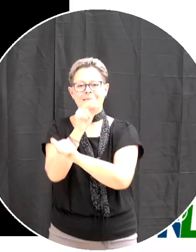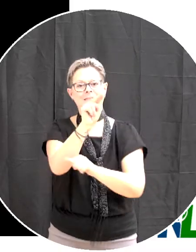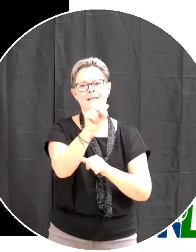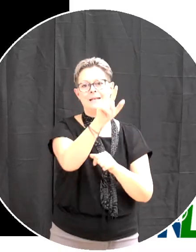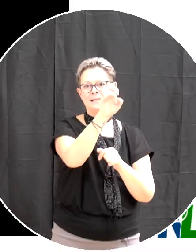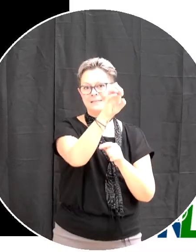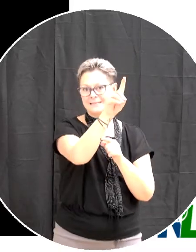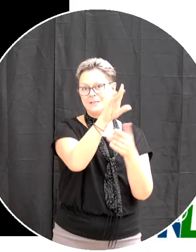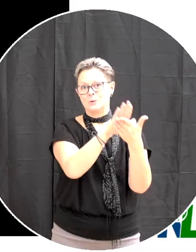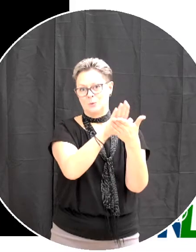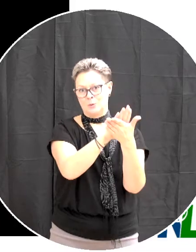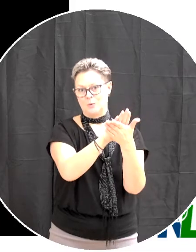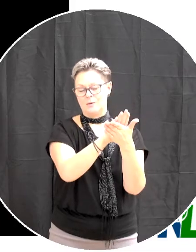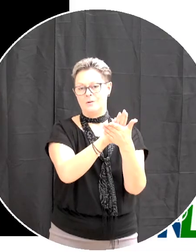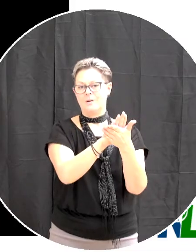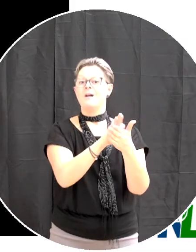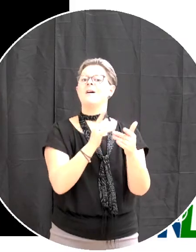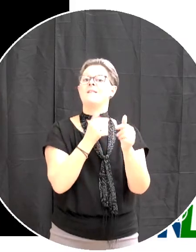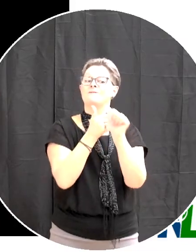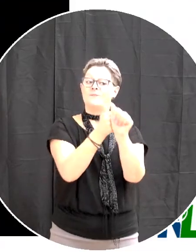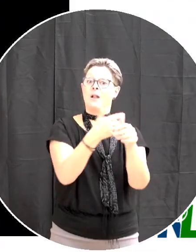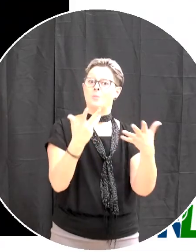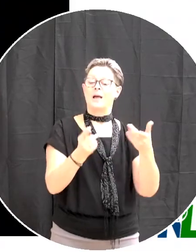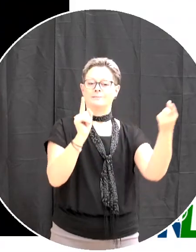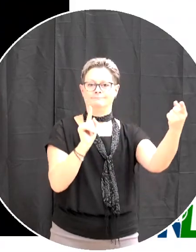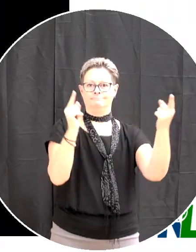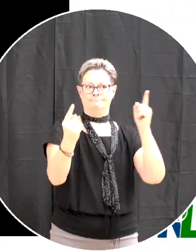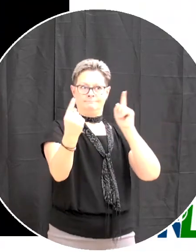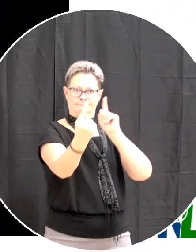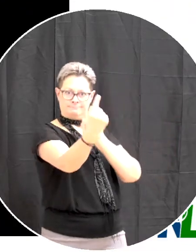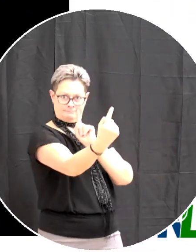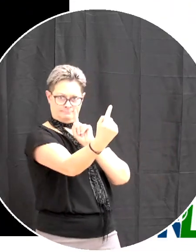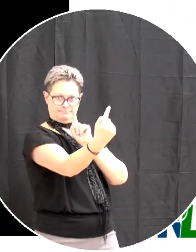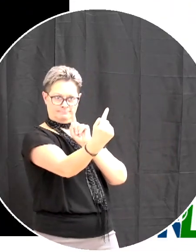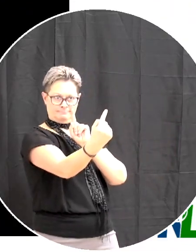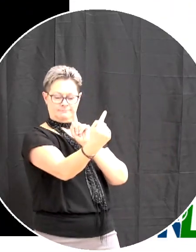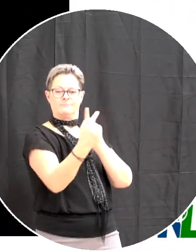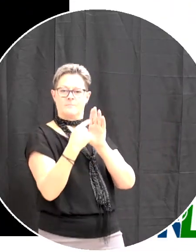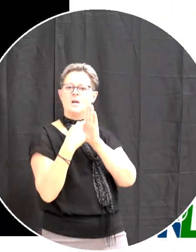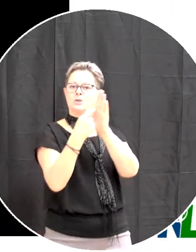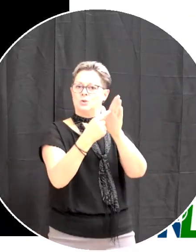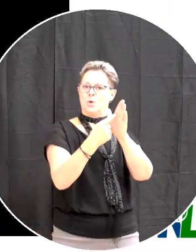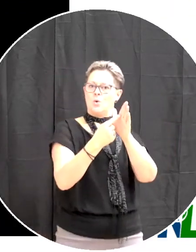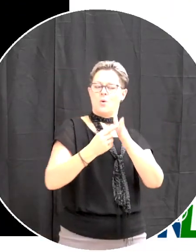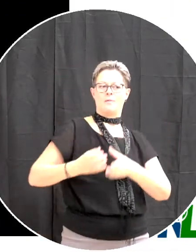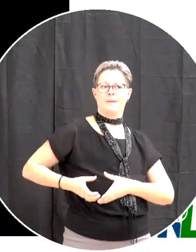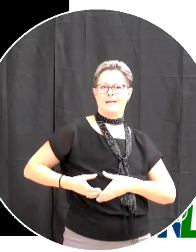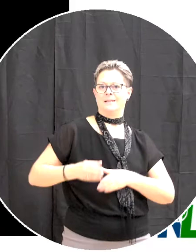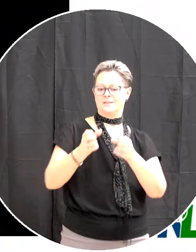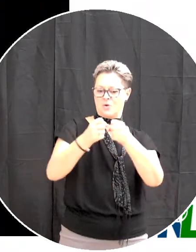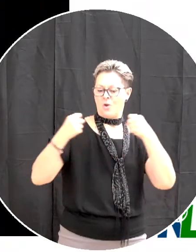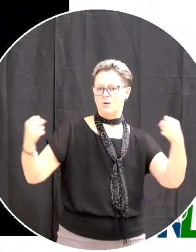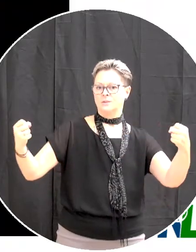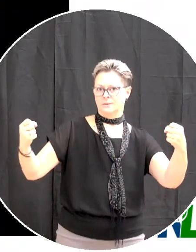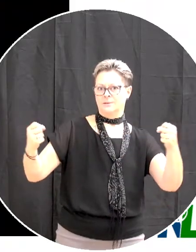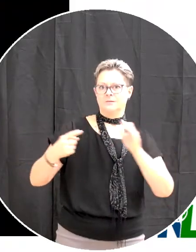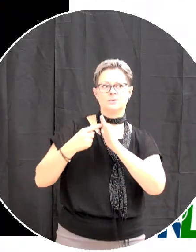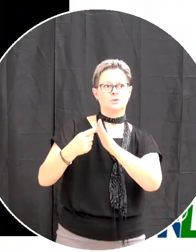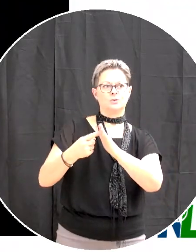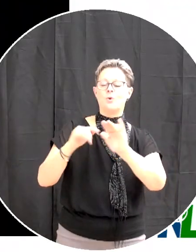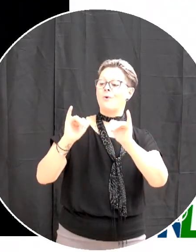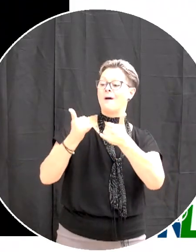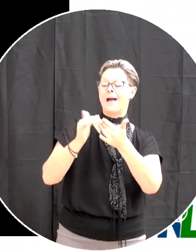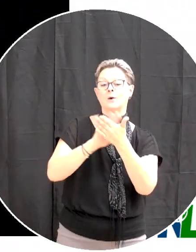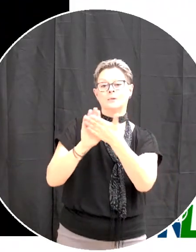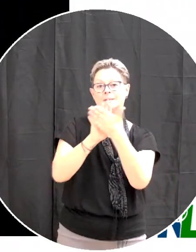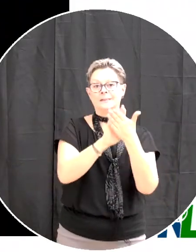off, we will follow our safe distancing directional arrows to the maintenance closet, where I will demonstrate how we prepare our daily sanitizing mixture of bleach and water